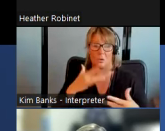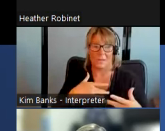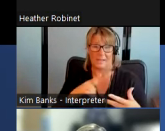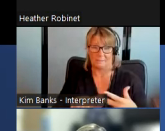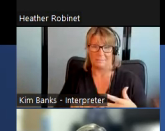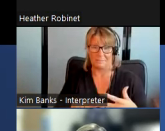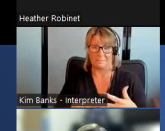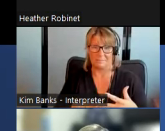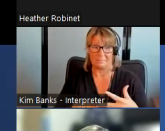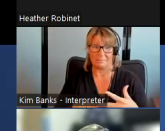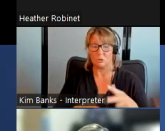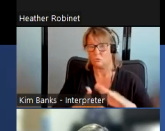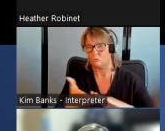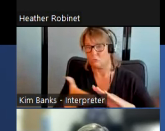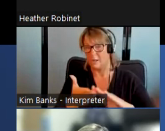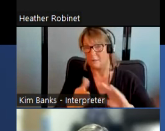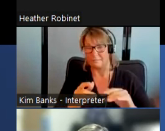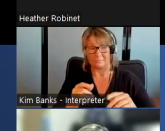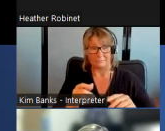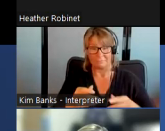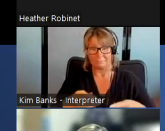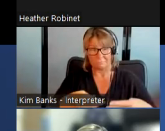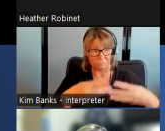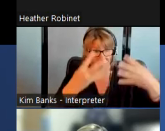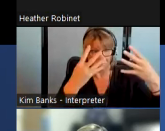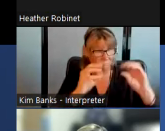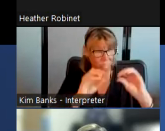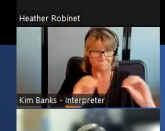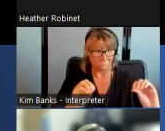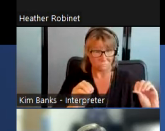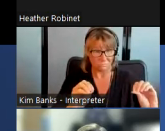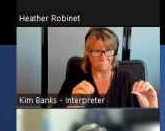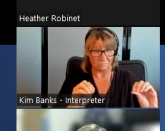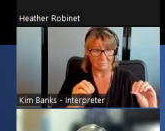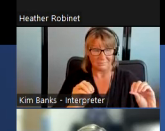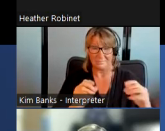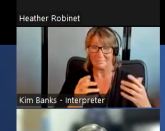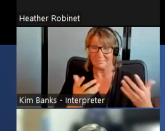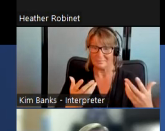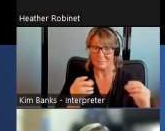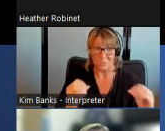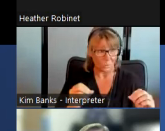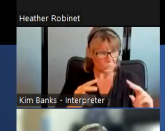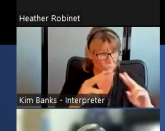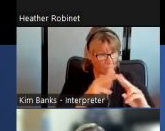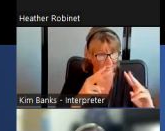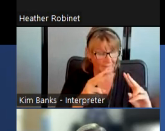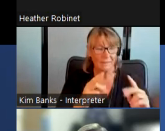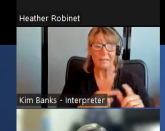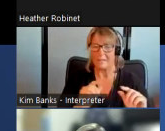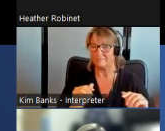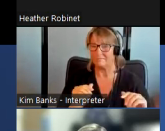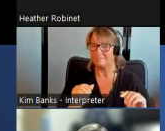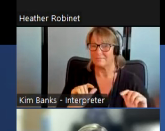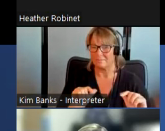birth to make sure that they aren't in the system. If there is no duplicate in the system, then go ahead